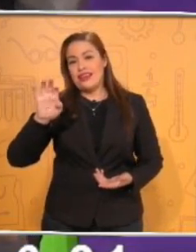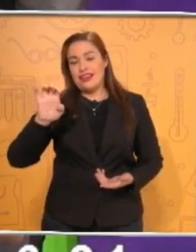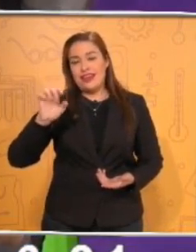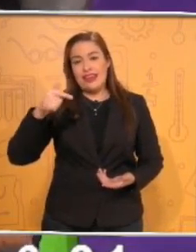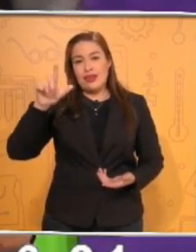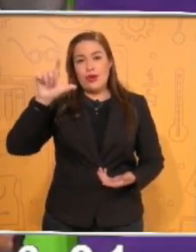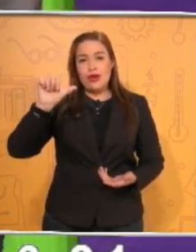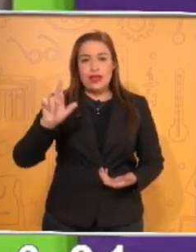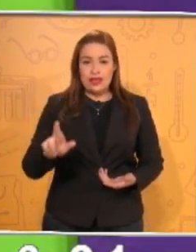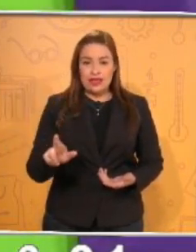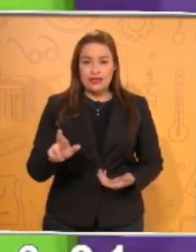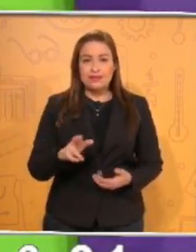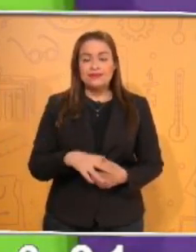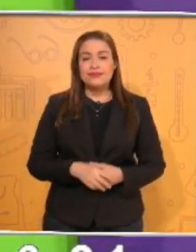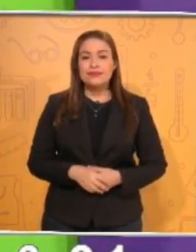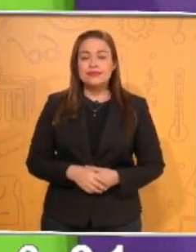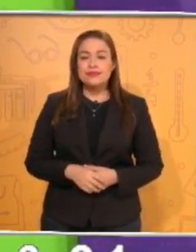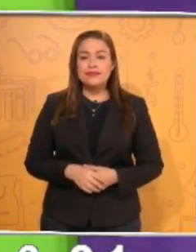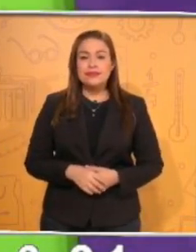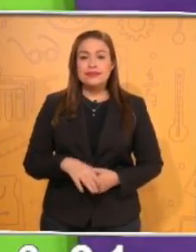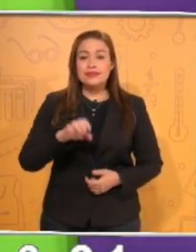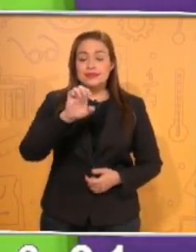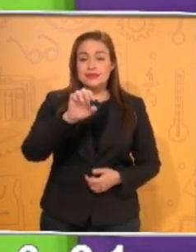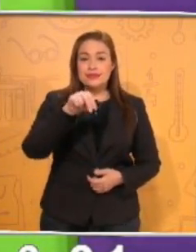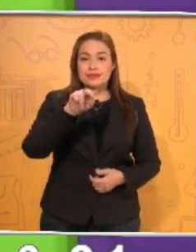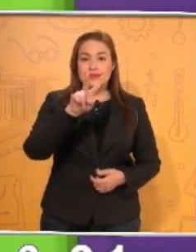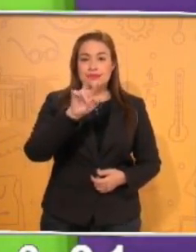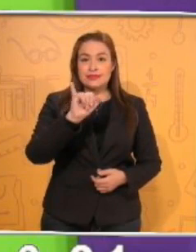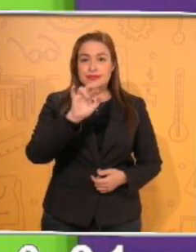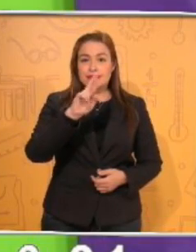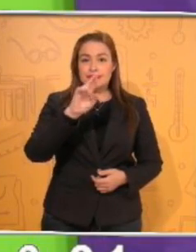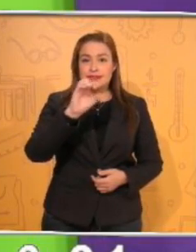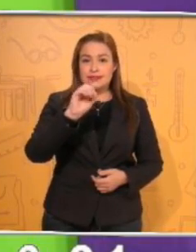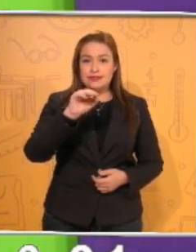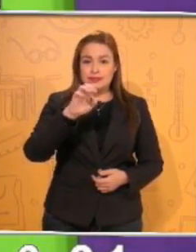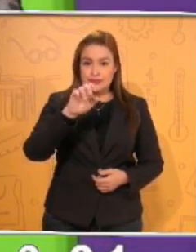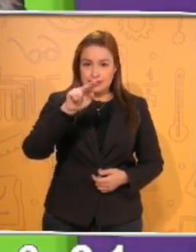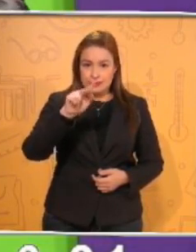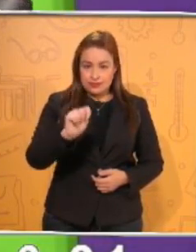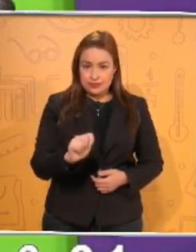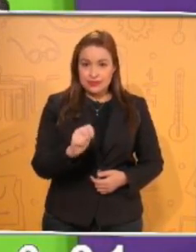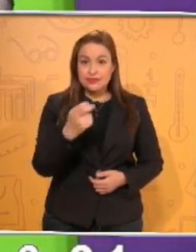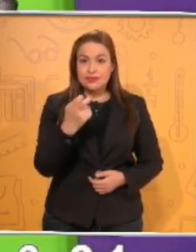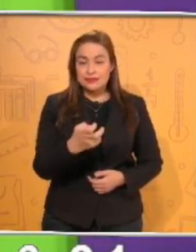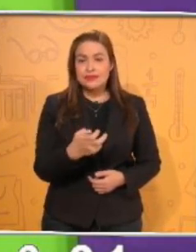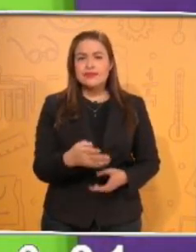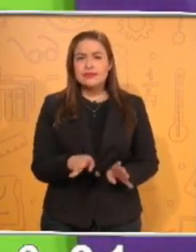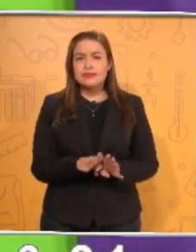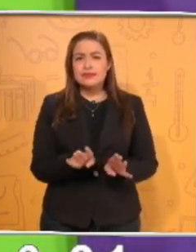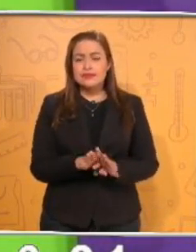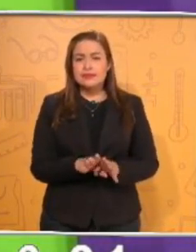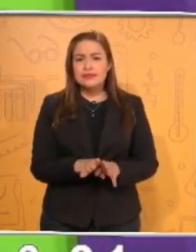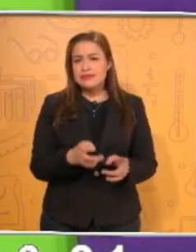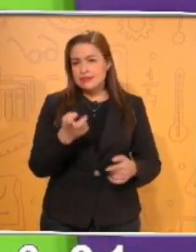Invited. Invited. Well, teacher, this is very obvious and this is very simple for